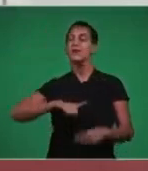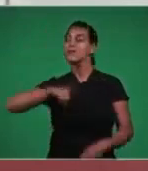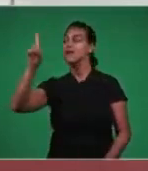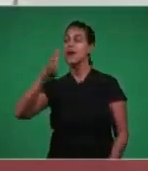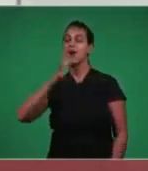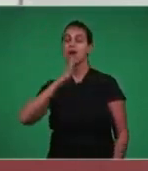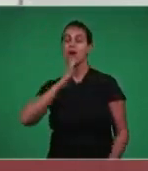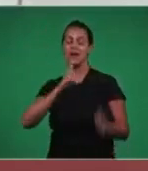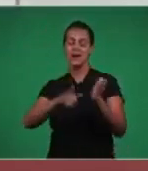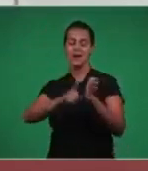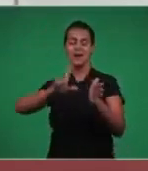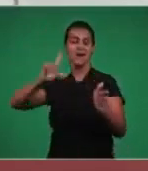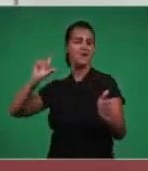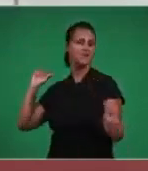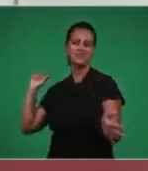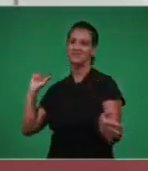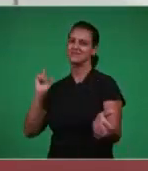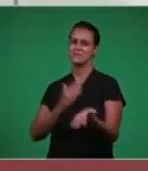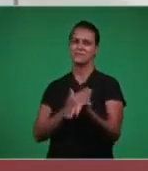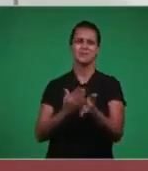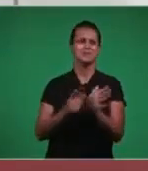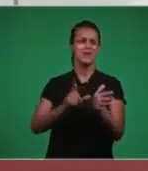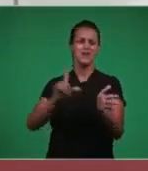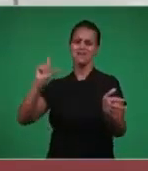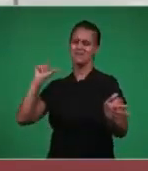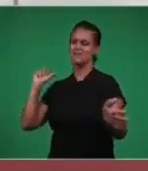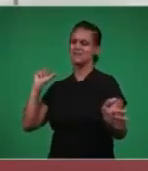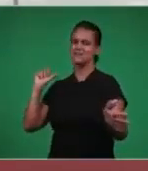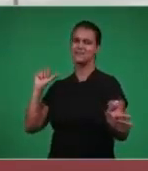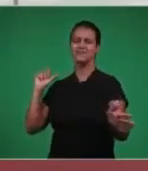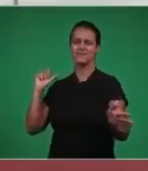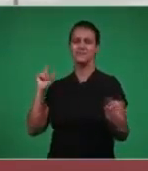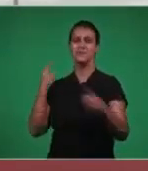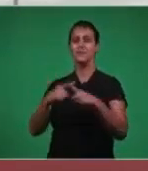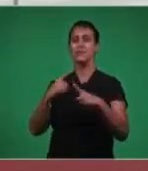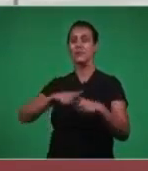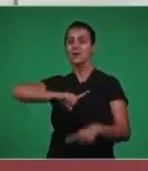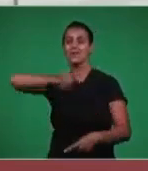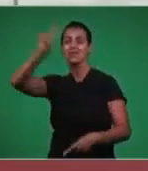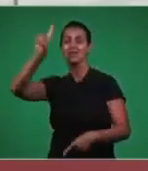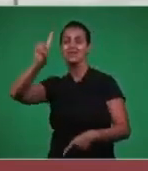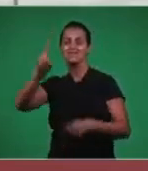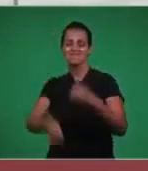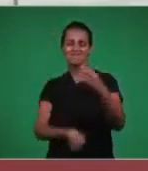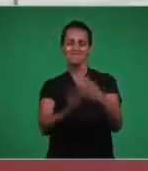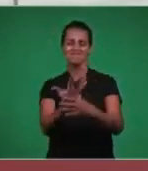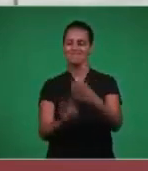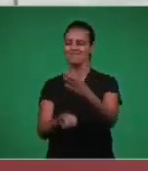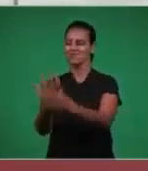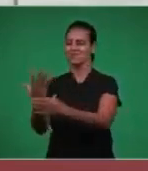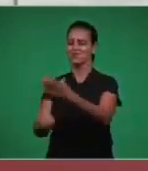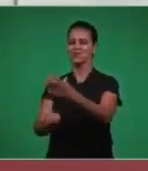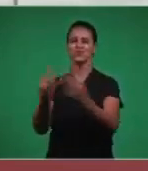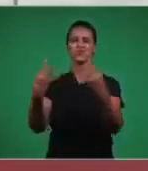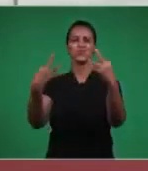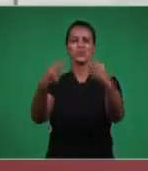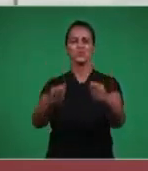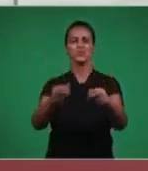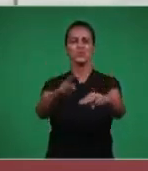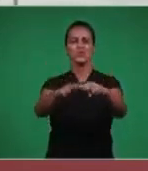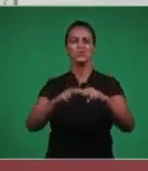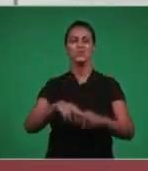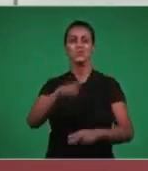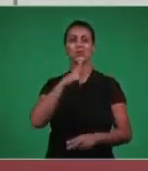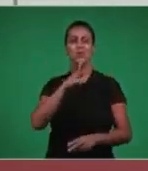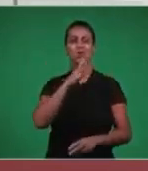creation, because He's the Word who has created all things. And that's why He knows each one of us who are here in this place